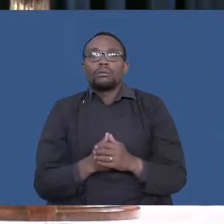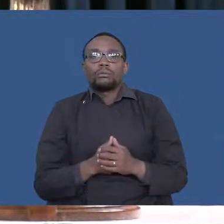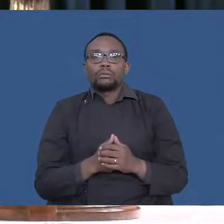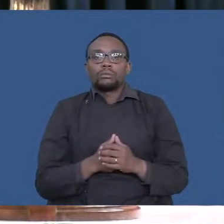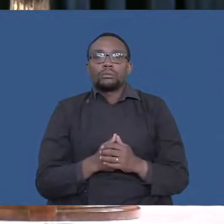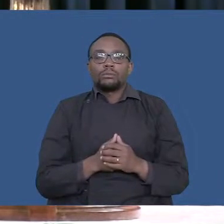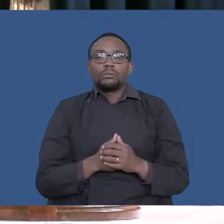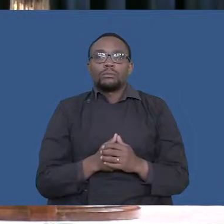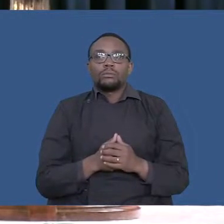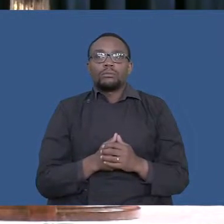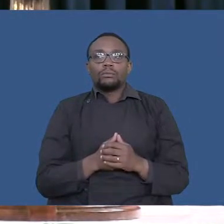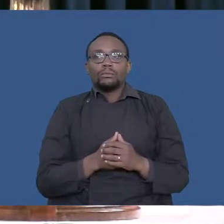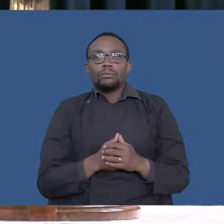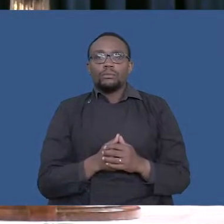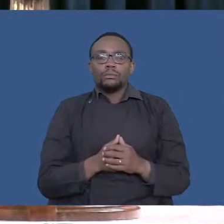Now,